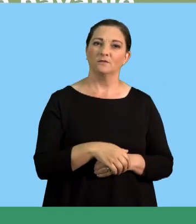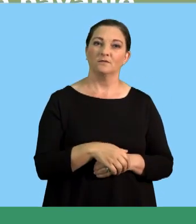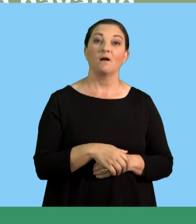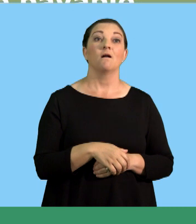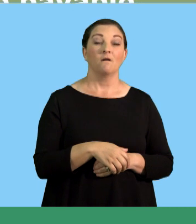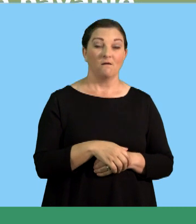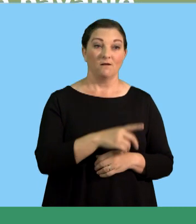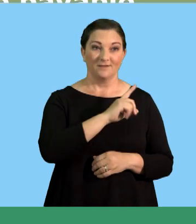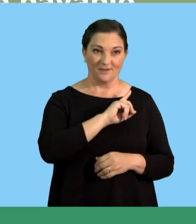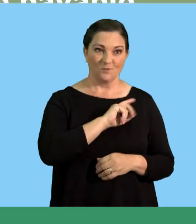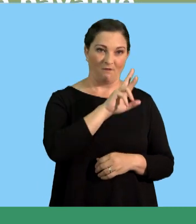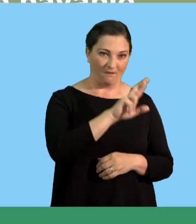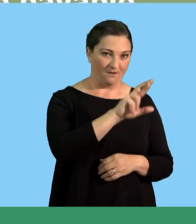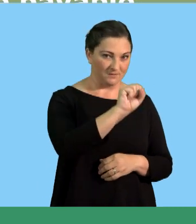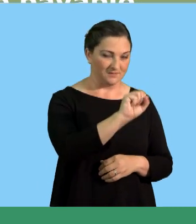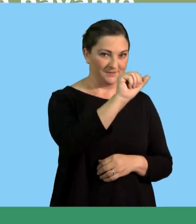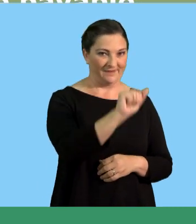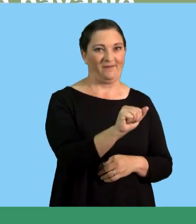becomes your RSA